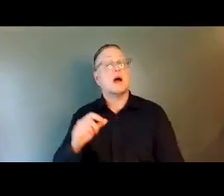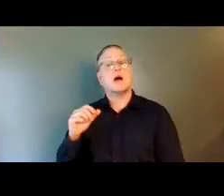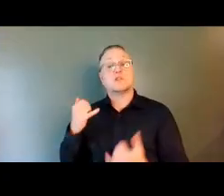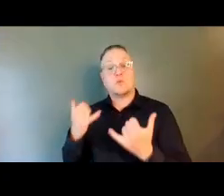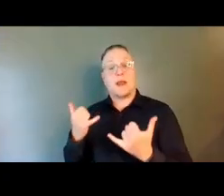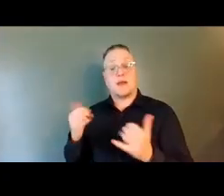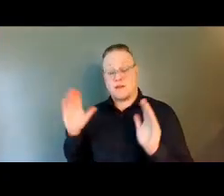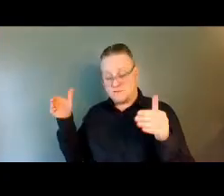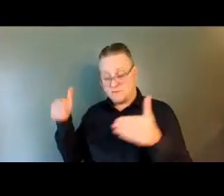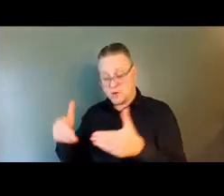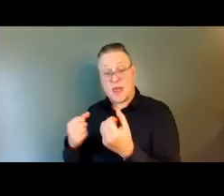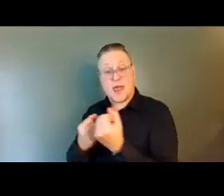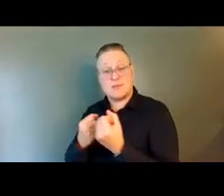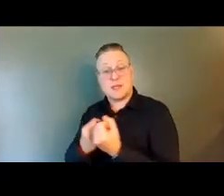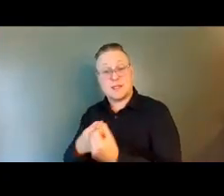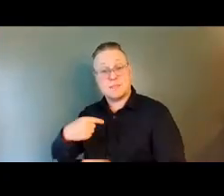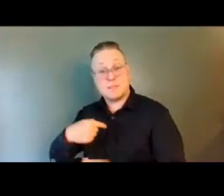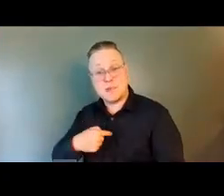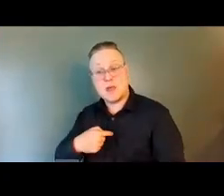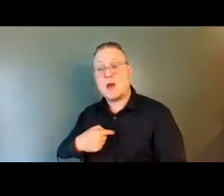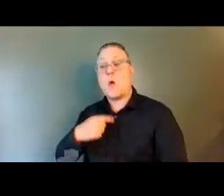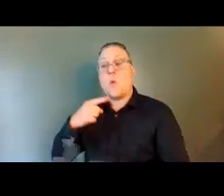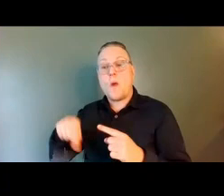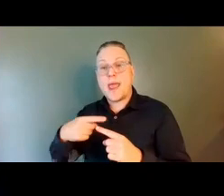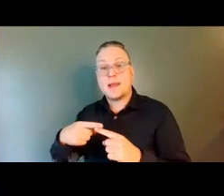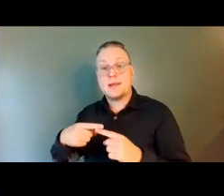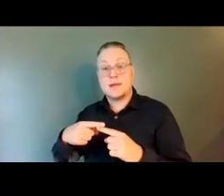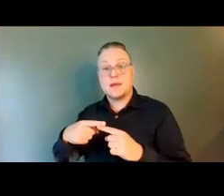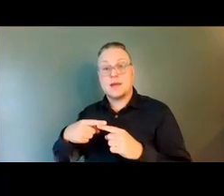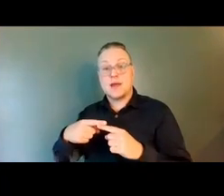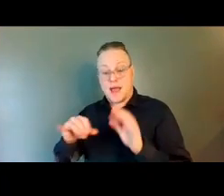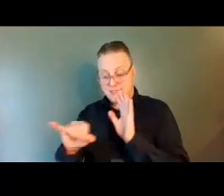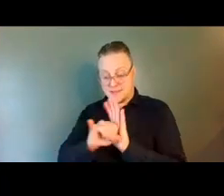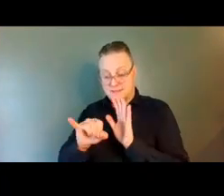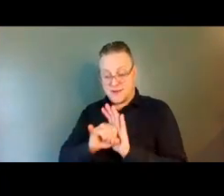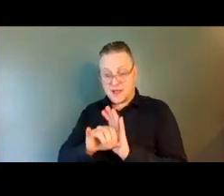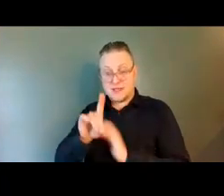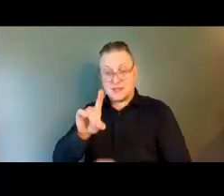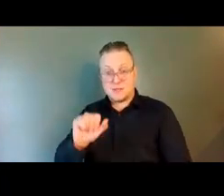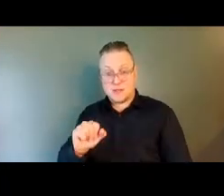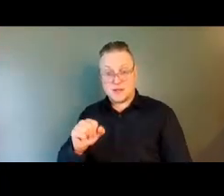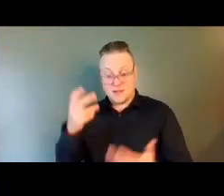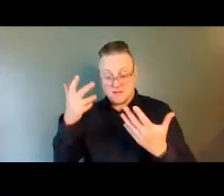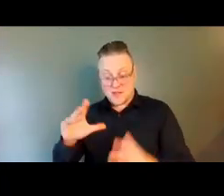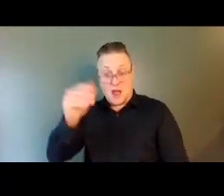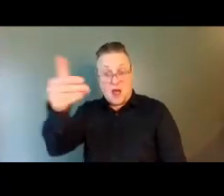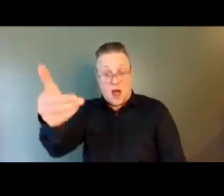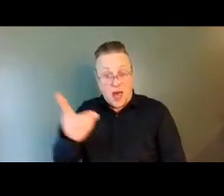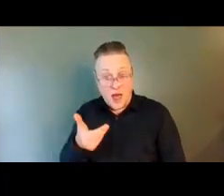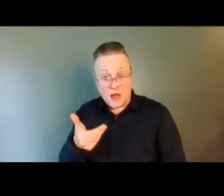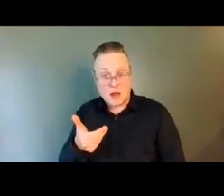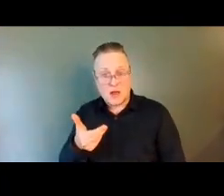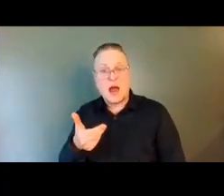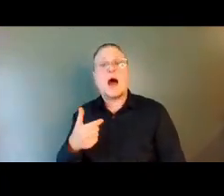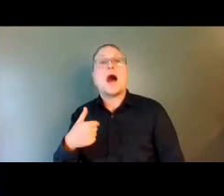that when we acquire people within state government that do identify as living with a disability, that they have the supports they